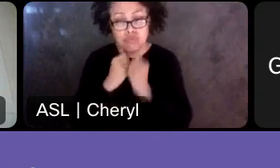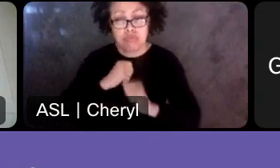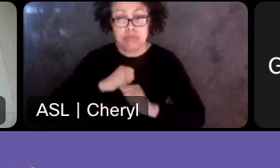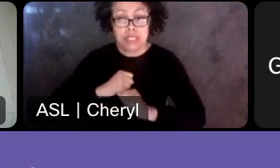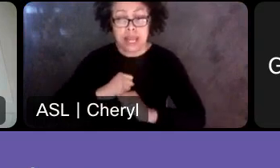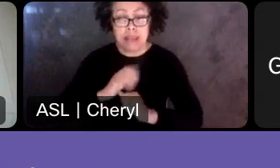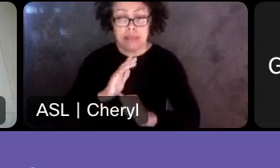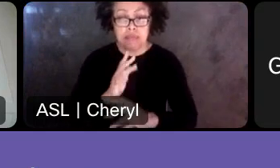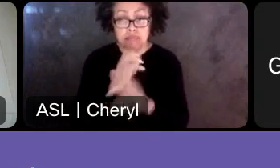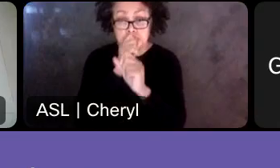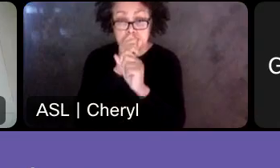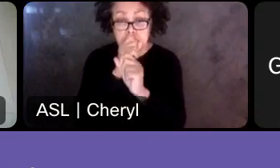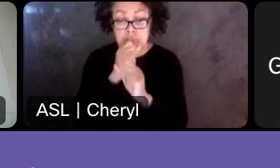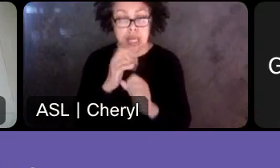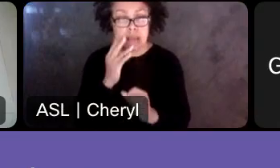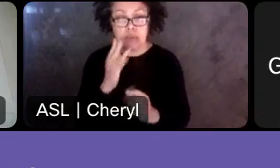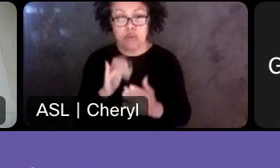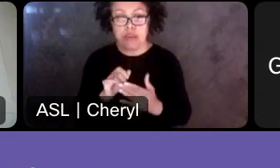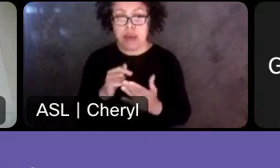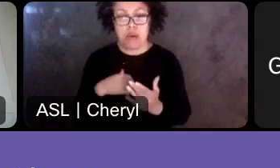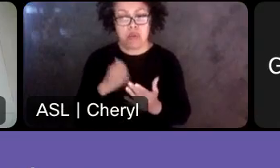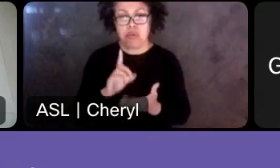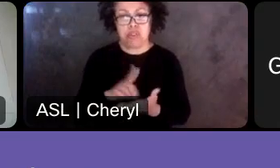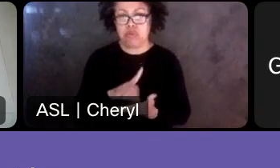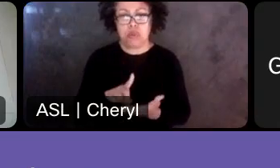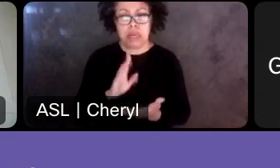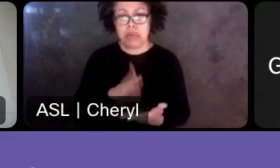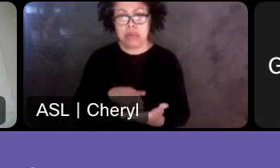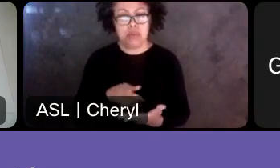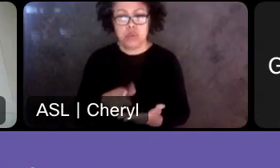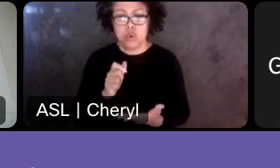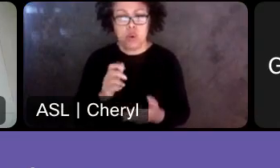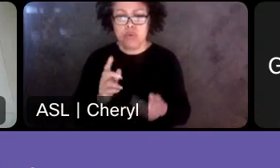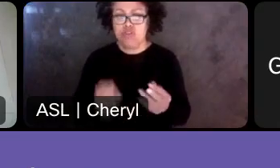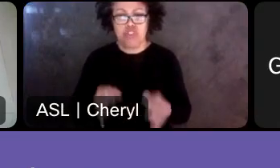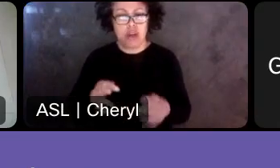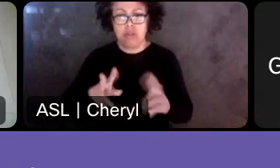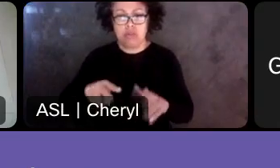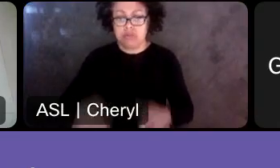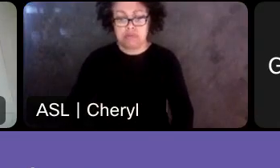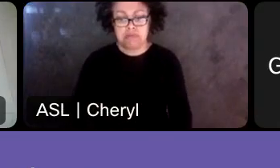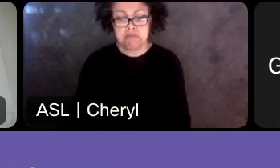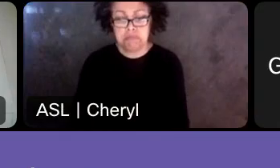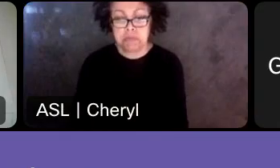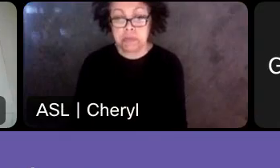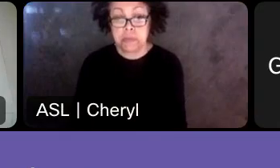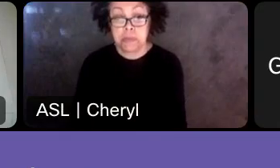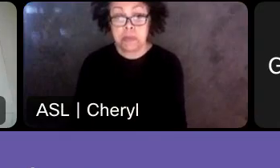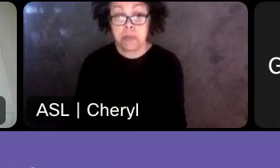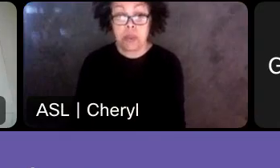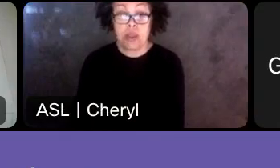know that nobody will discriminate them or judge them. So our new resource, Confidentiality